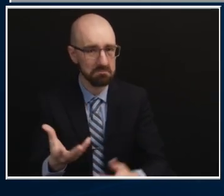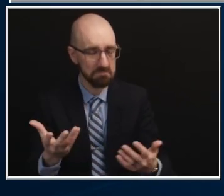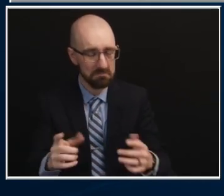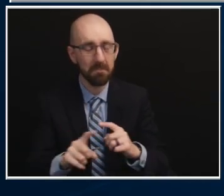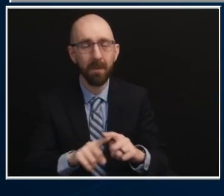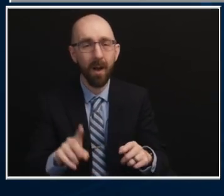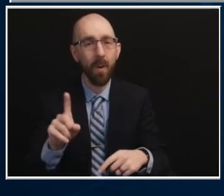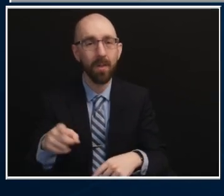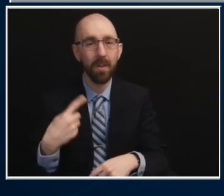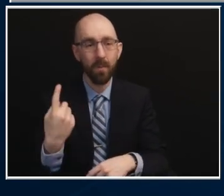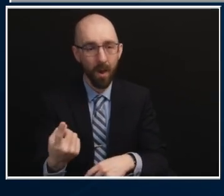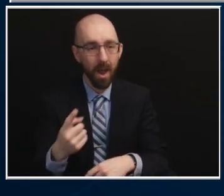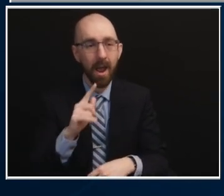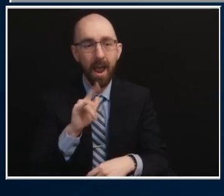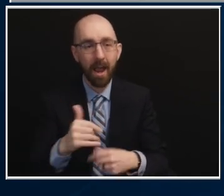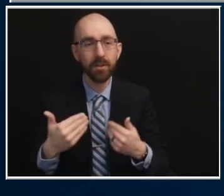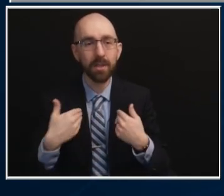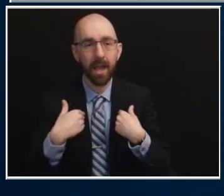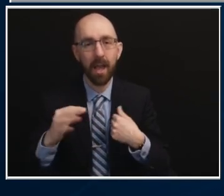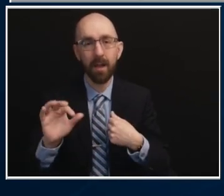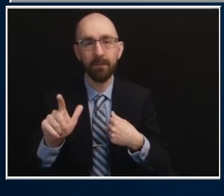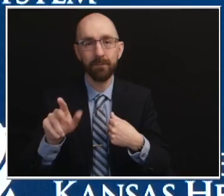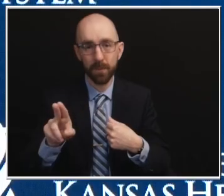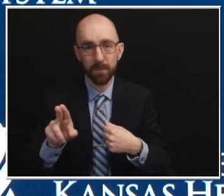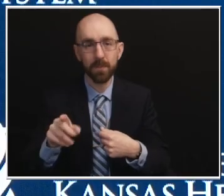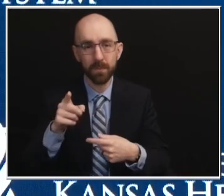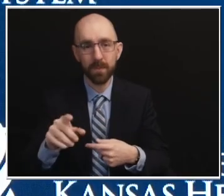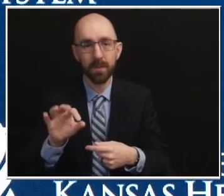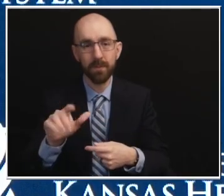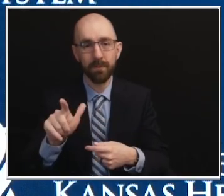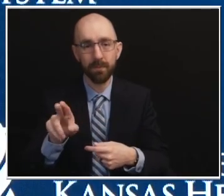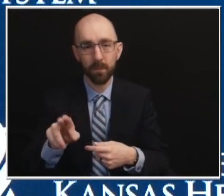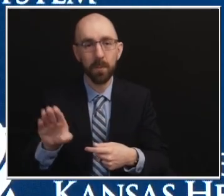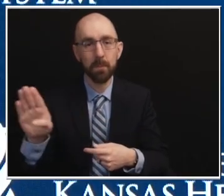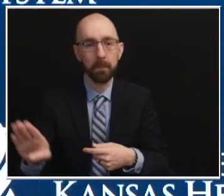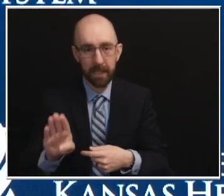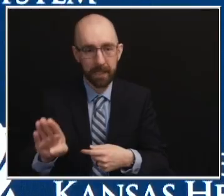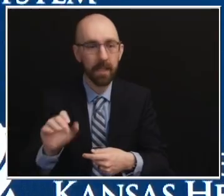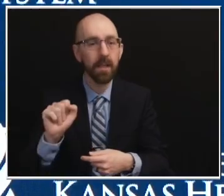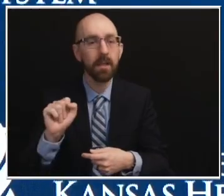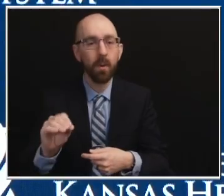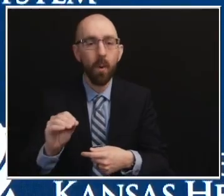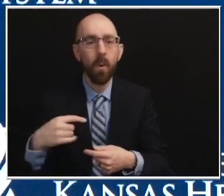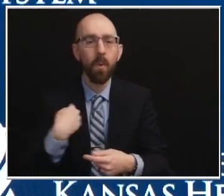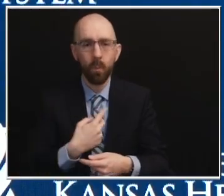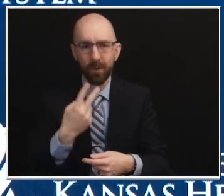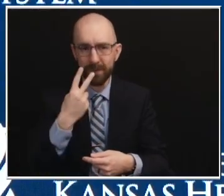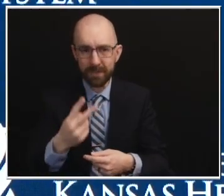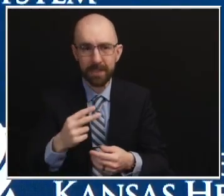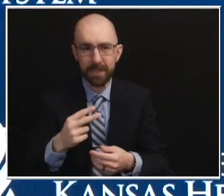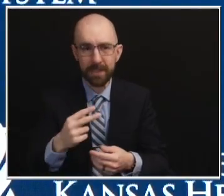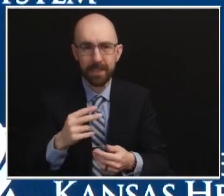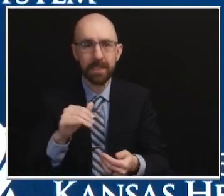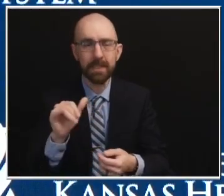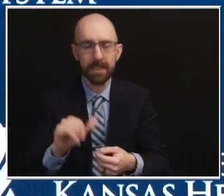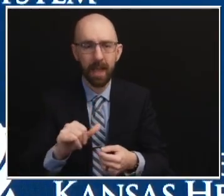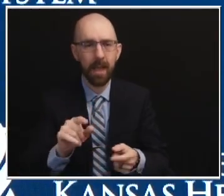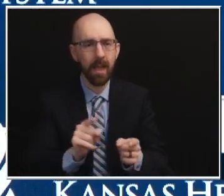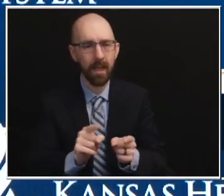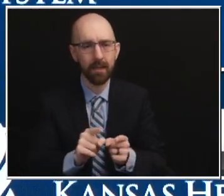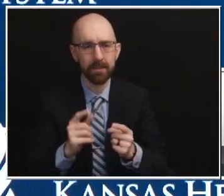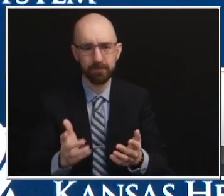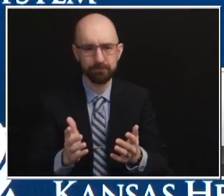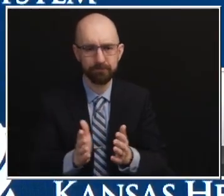them actually had influenza. It was actually influenza B. So what we have seen is that as of